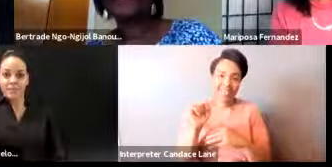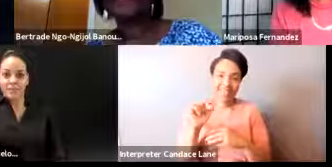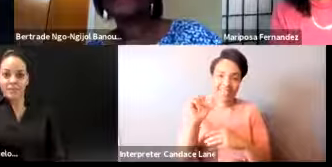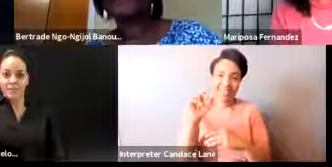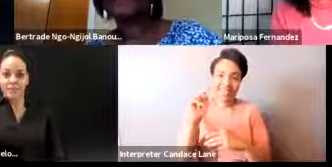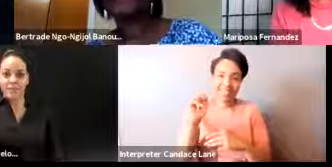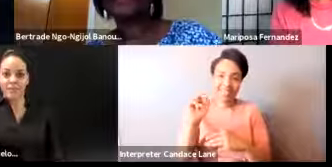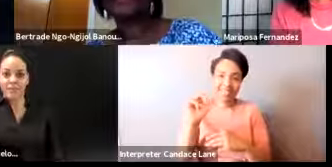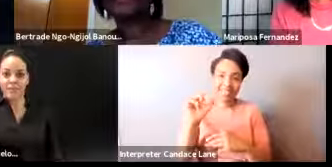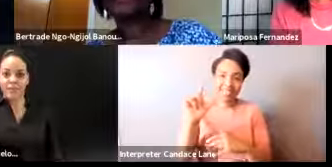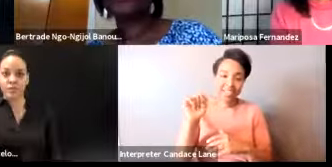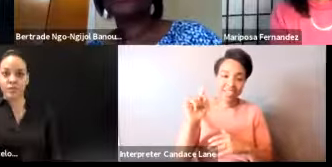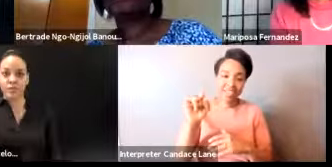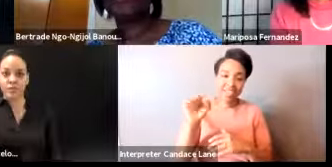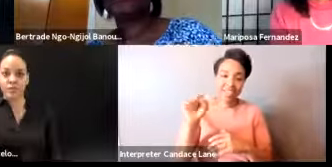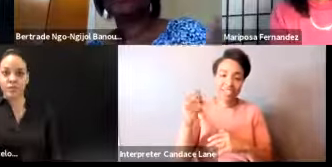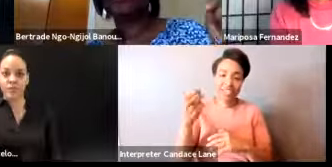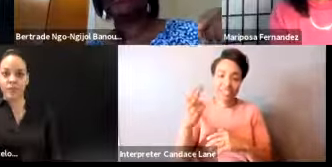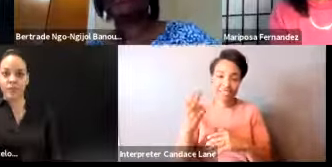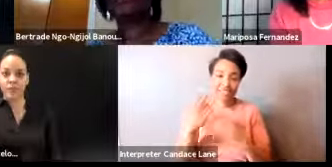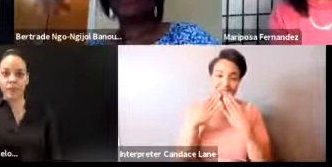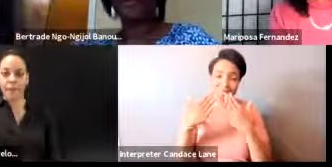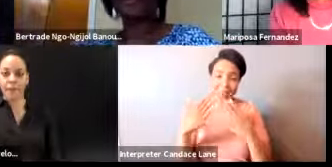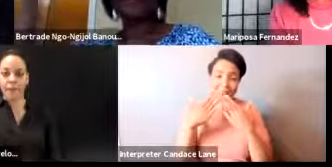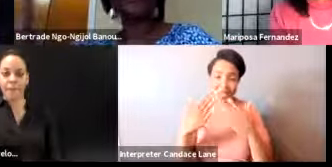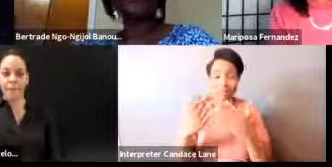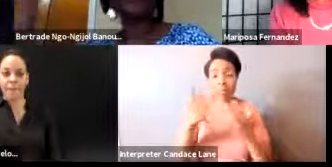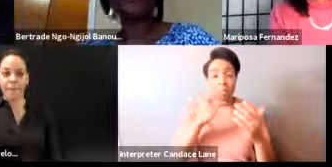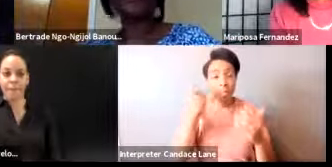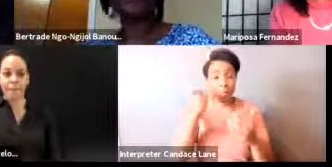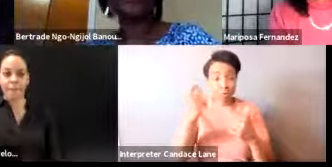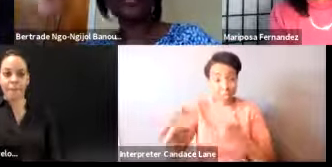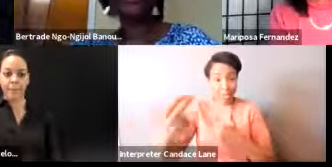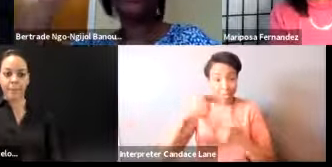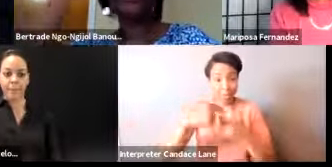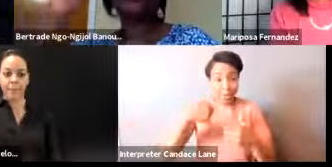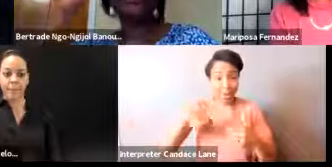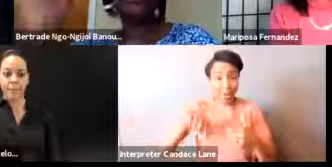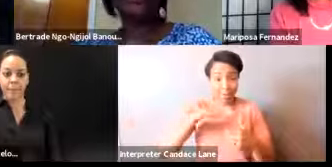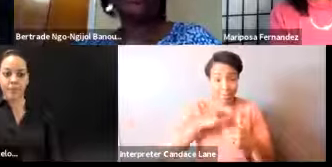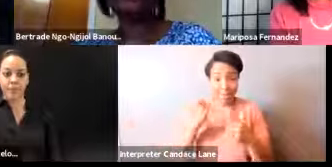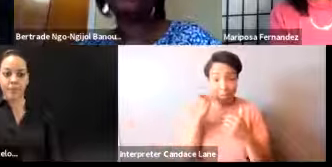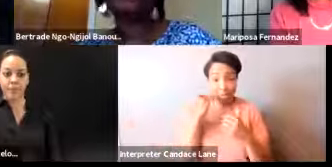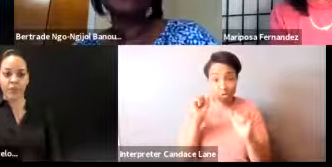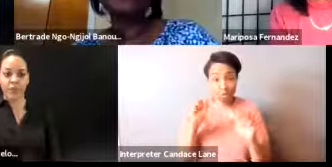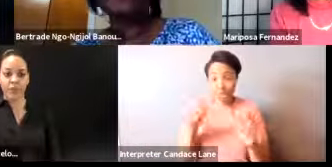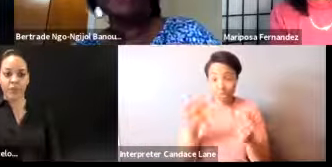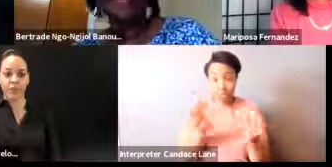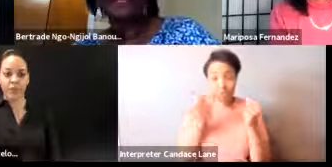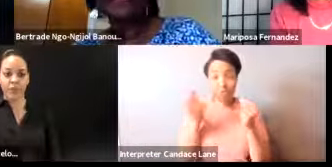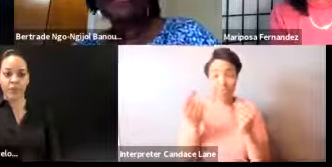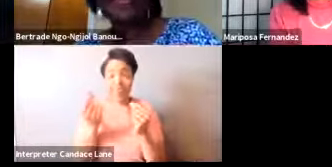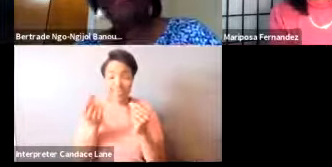Everybody, please join me, whatever you can do, you know, just to